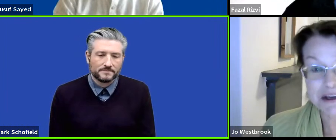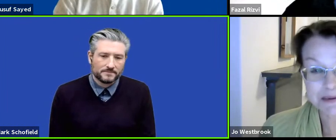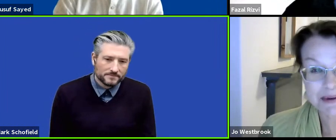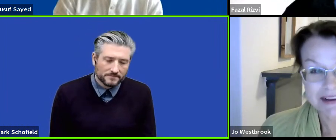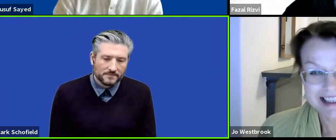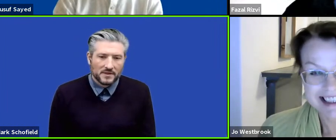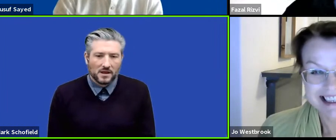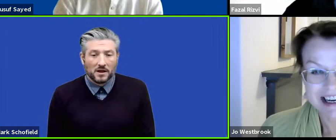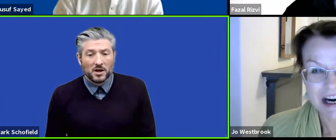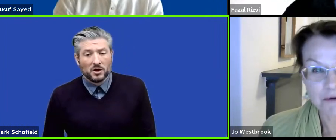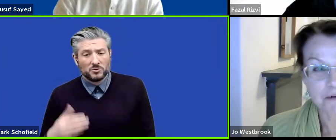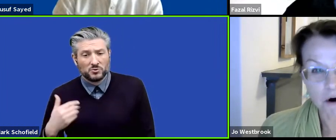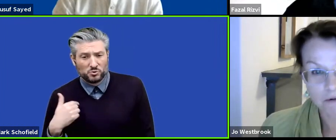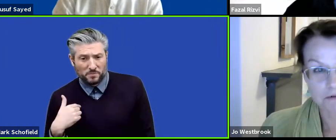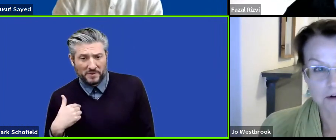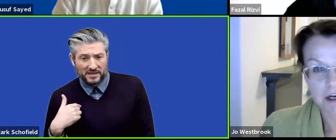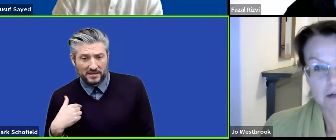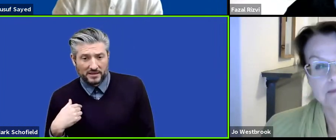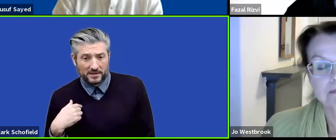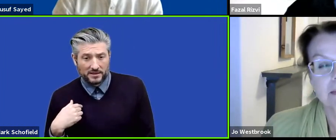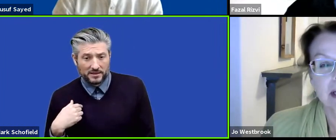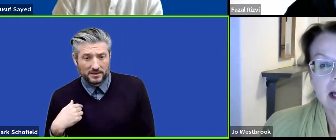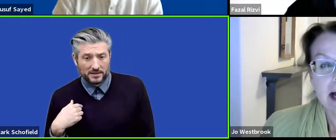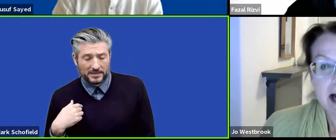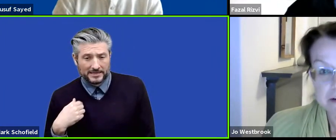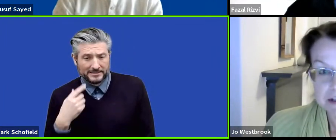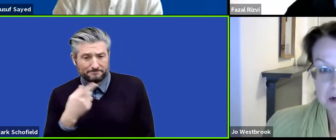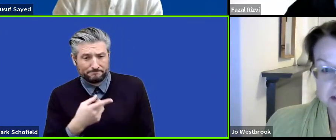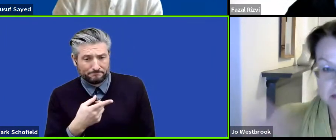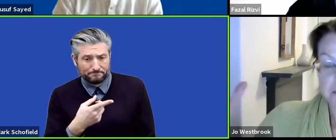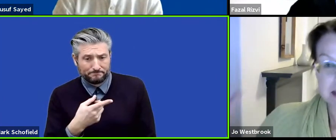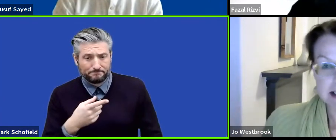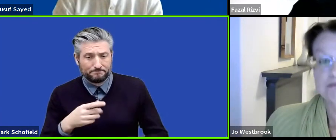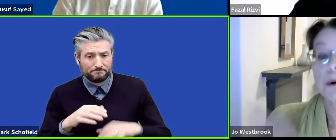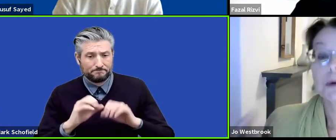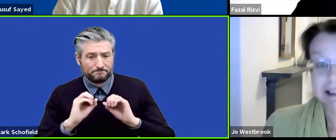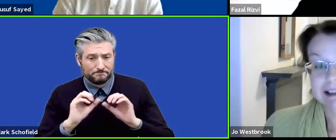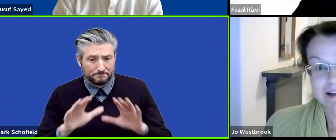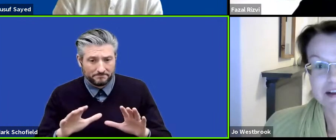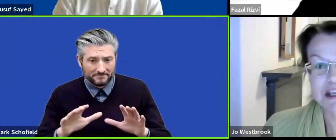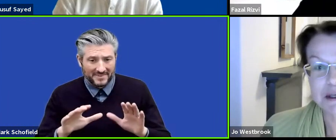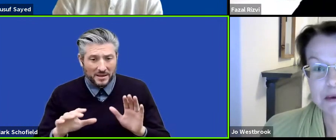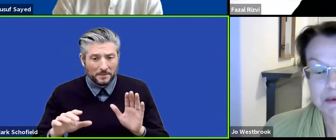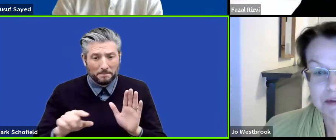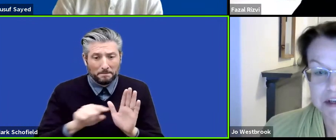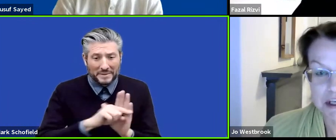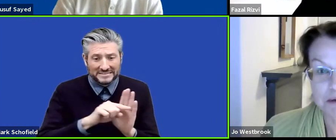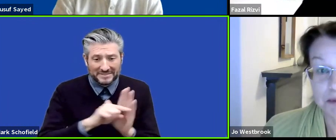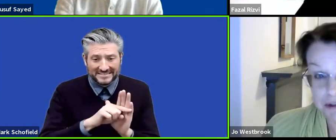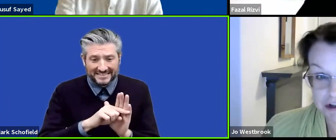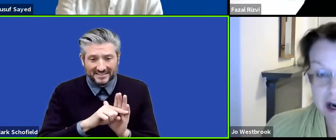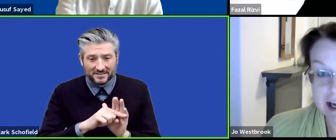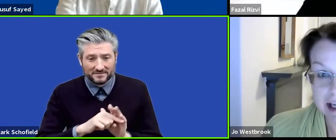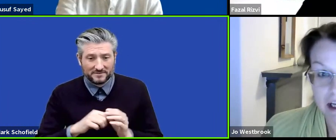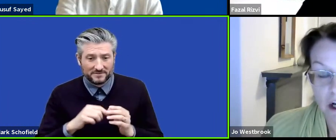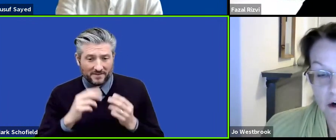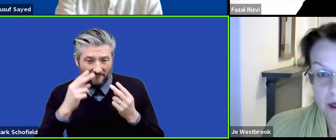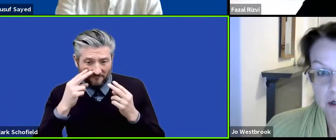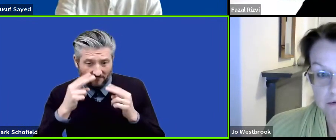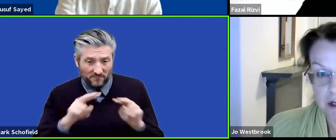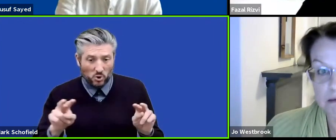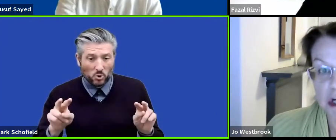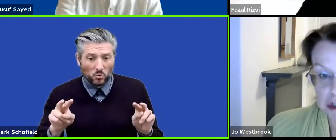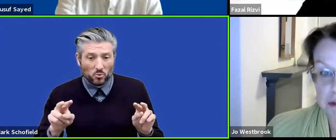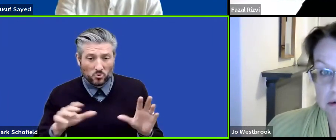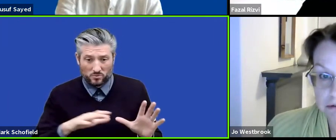pessimistic view of Arend Harty-Roy's portal that you portray,